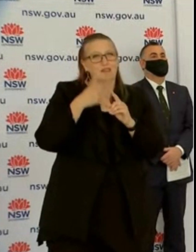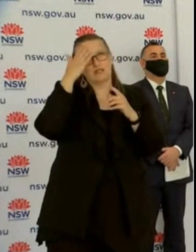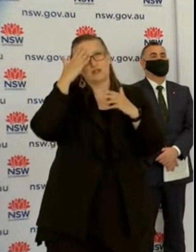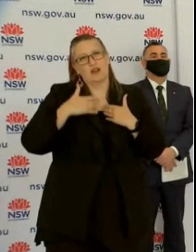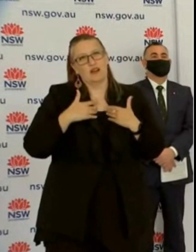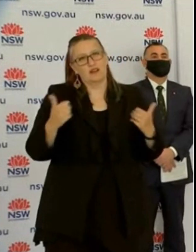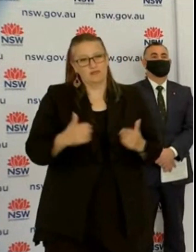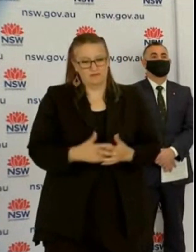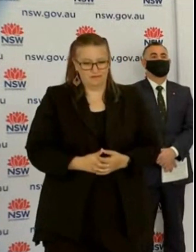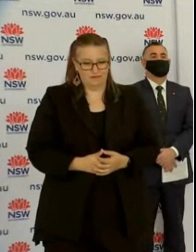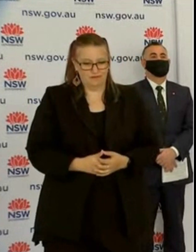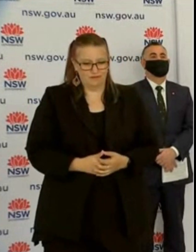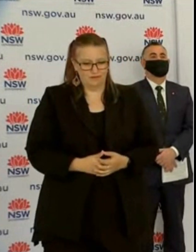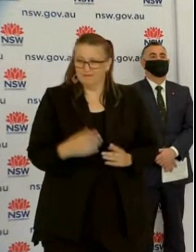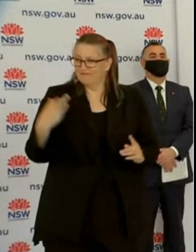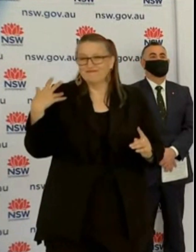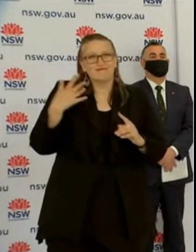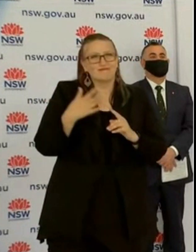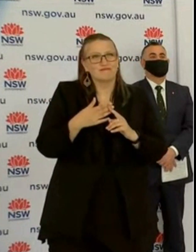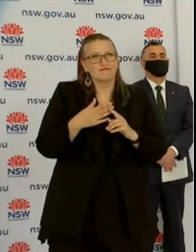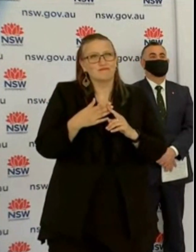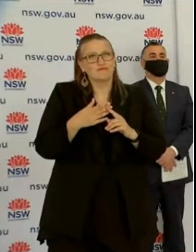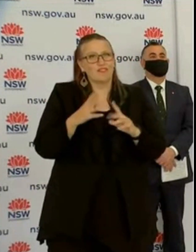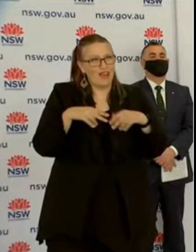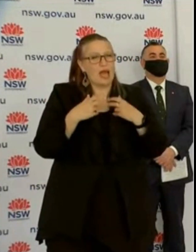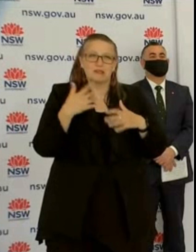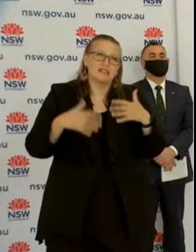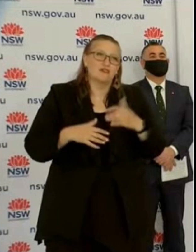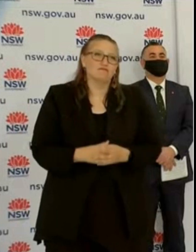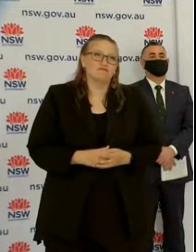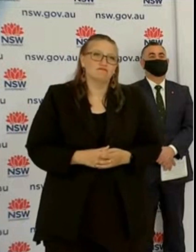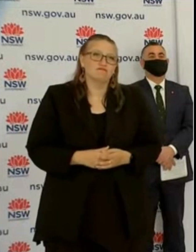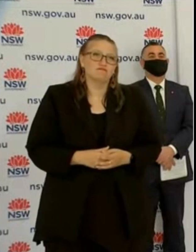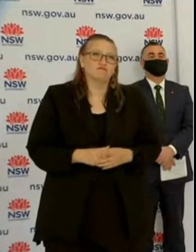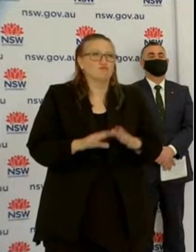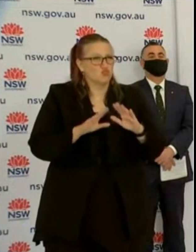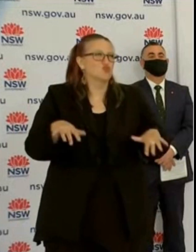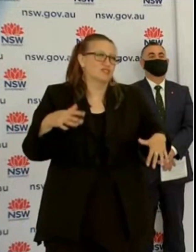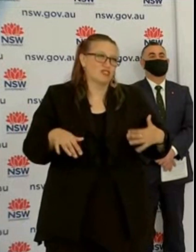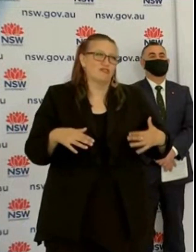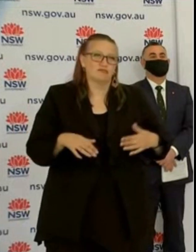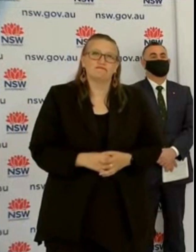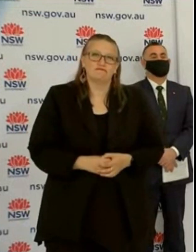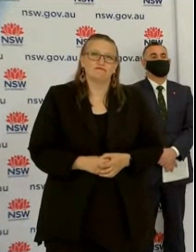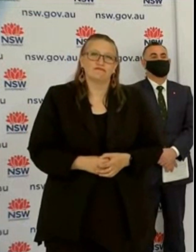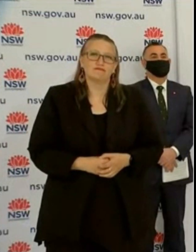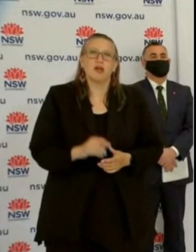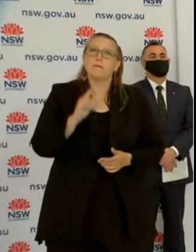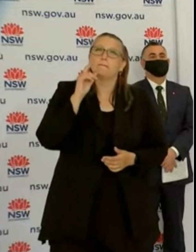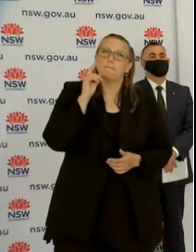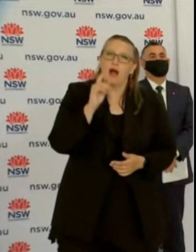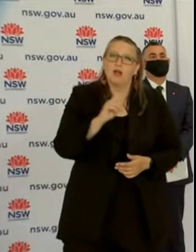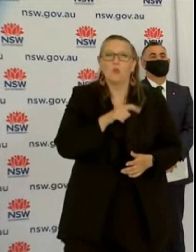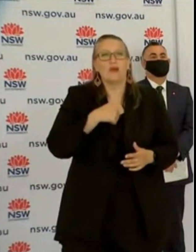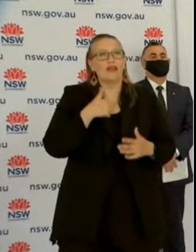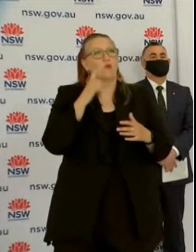time, and children have been, having a hard time. But there is light at the end of the tunnel, and it's really being delivered, I think, through